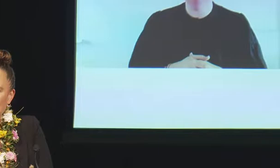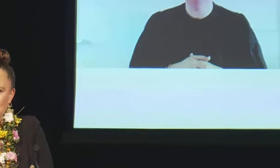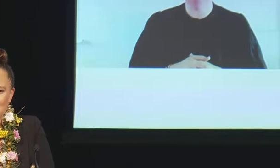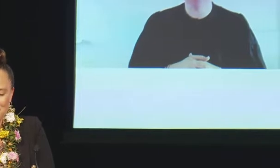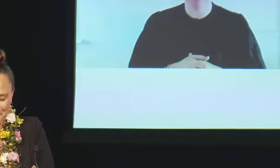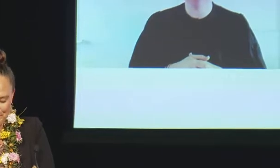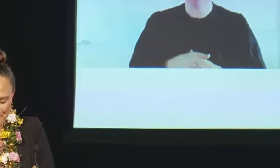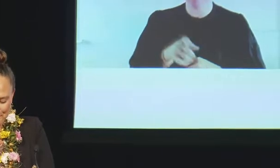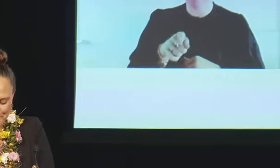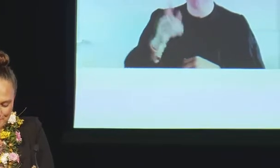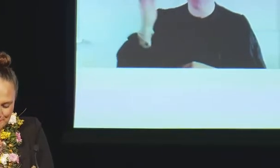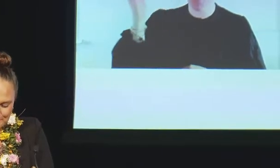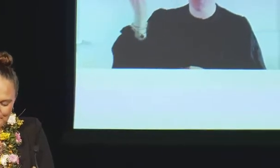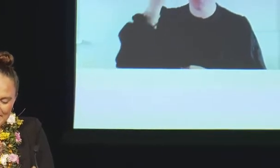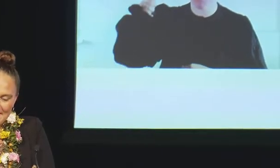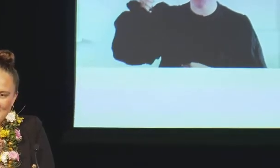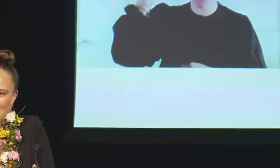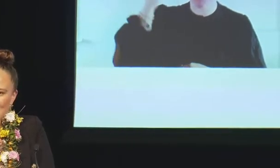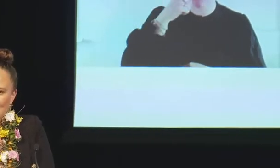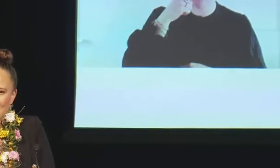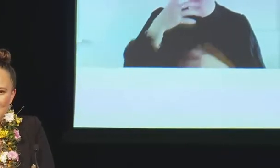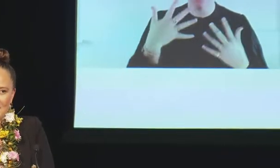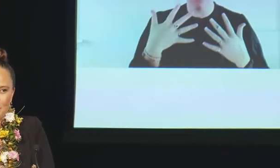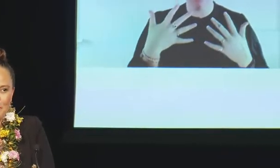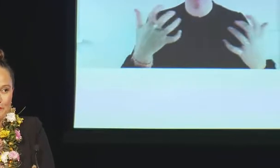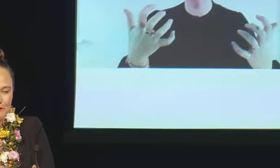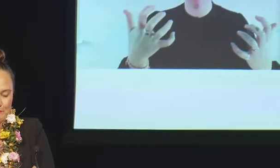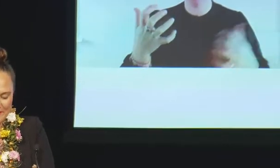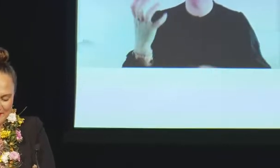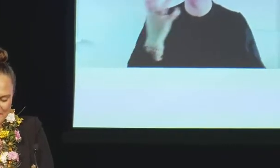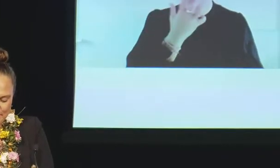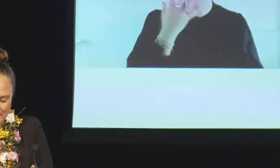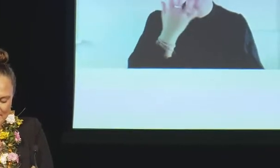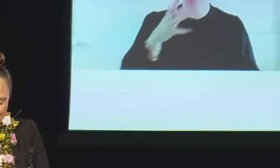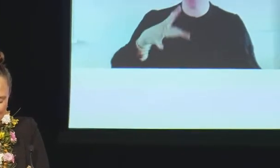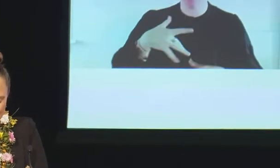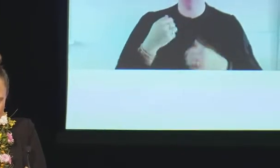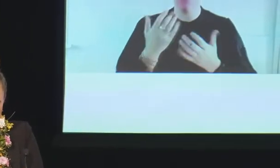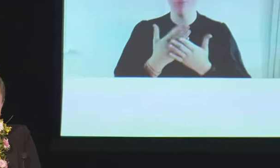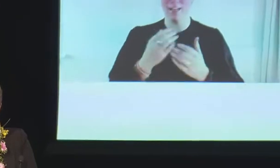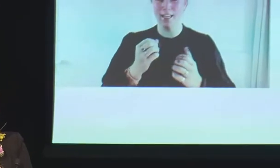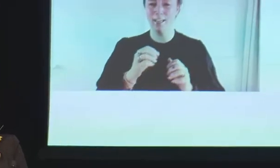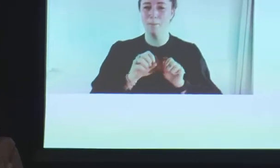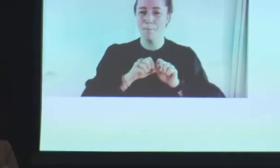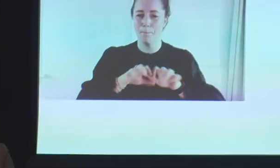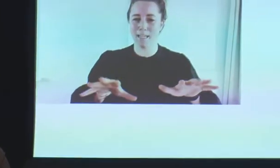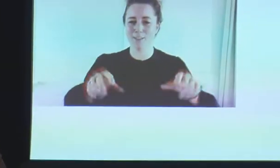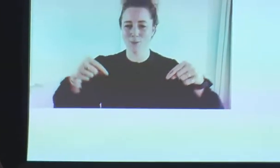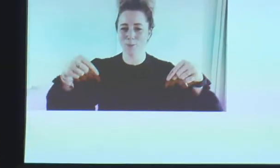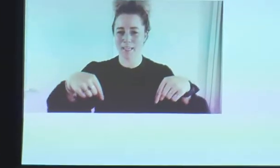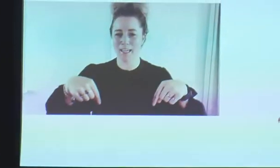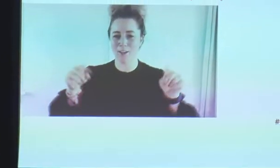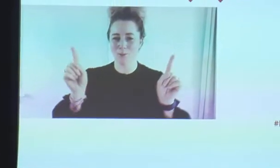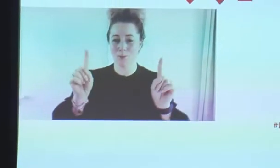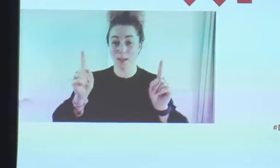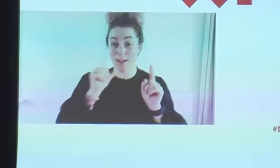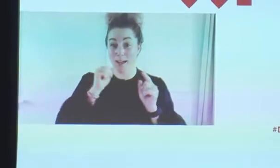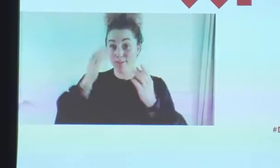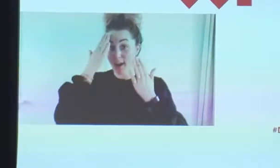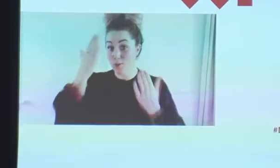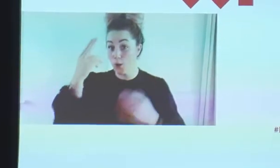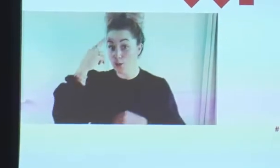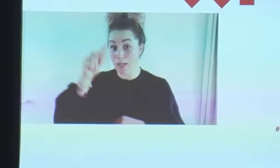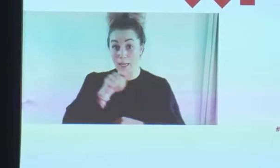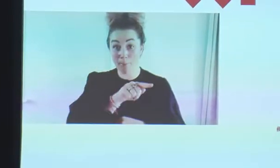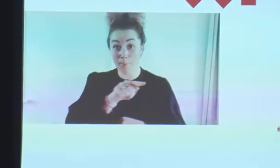a prestigious room of people and I think we all feel blessed to be here if I acknowledge you all by name then